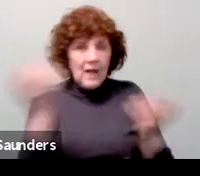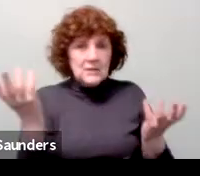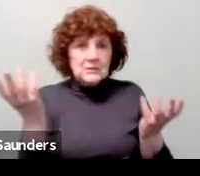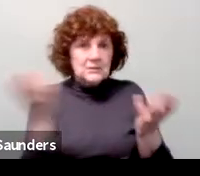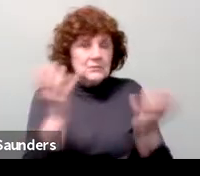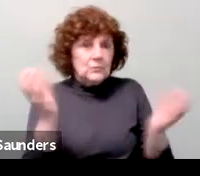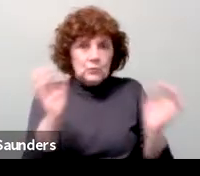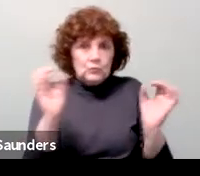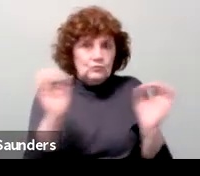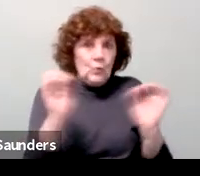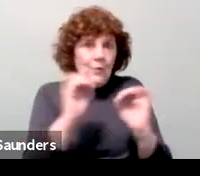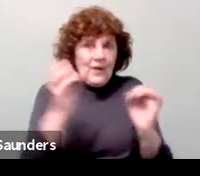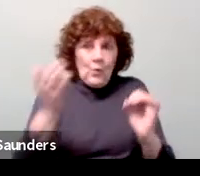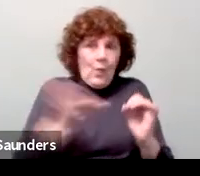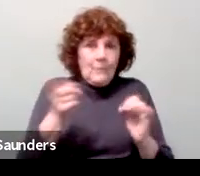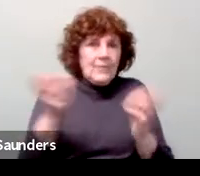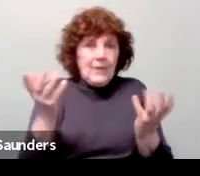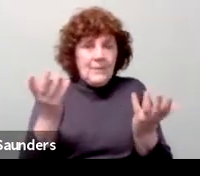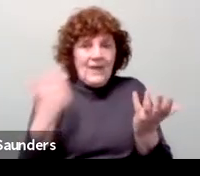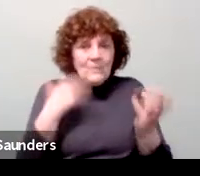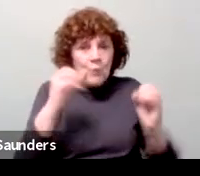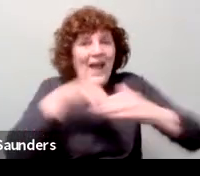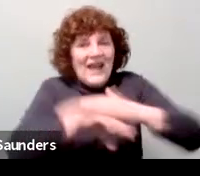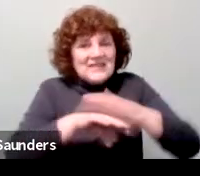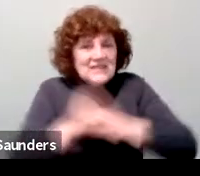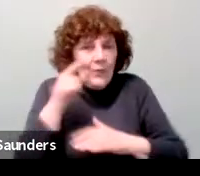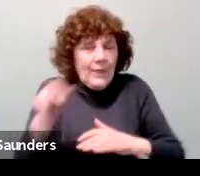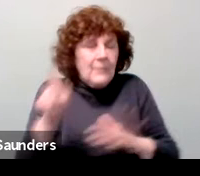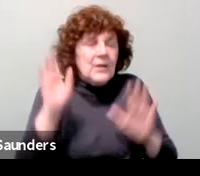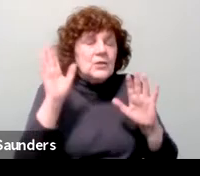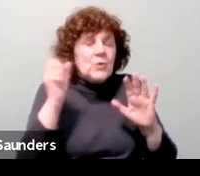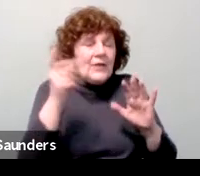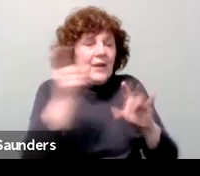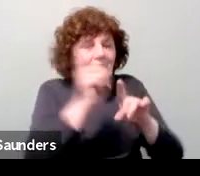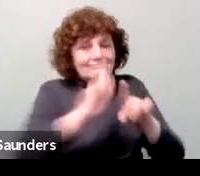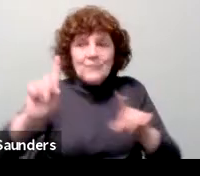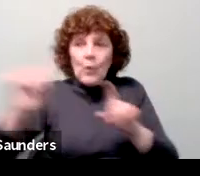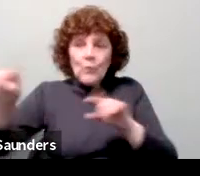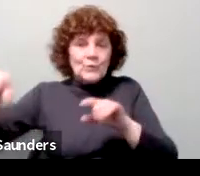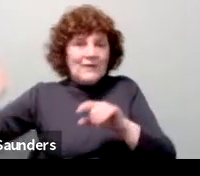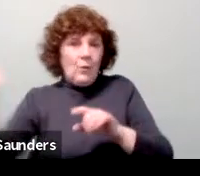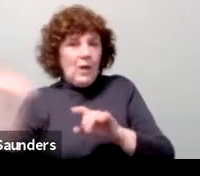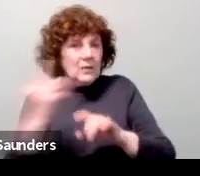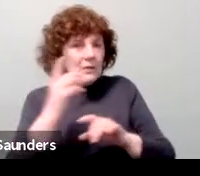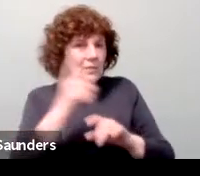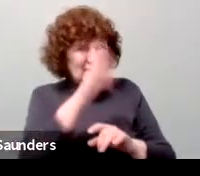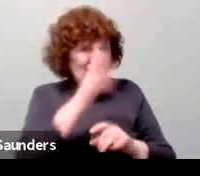one to welcome them, no access features created, and so they turned away. And you never really noticed